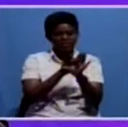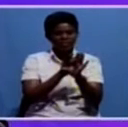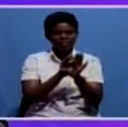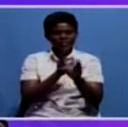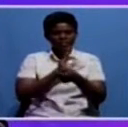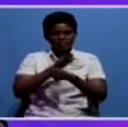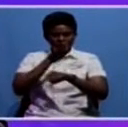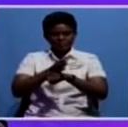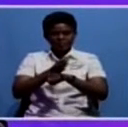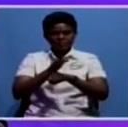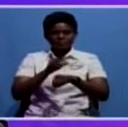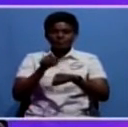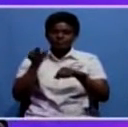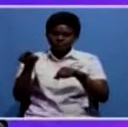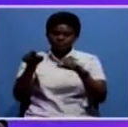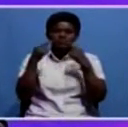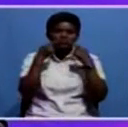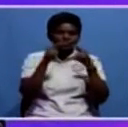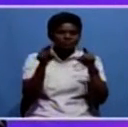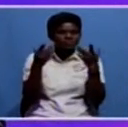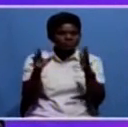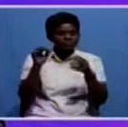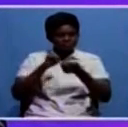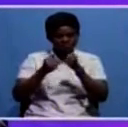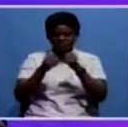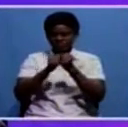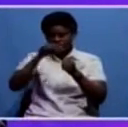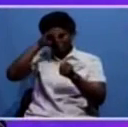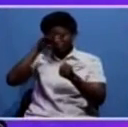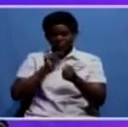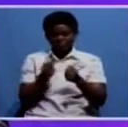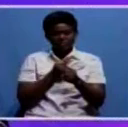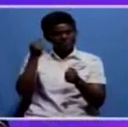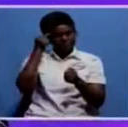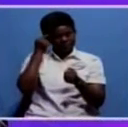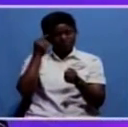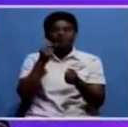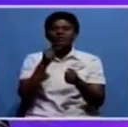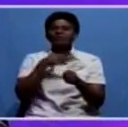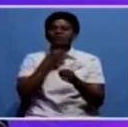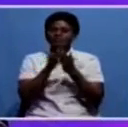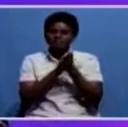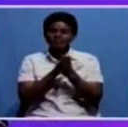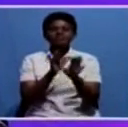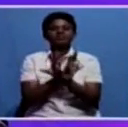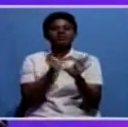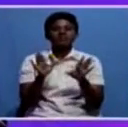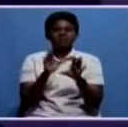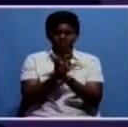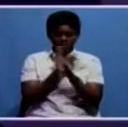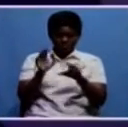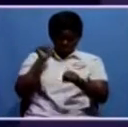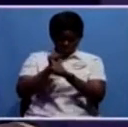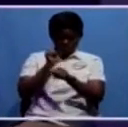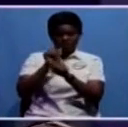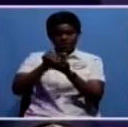the liquidation was announced. So as government, our interest is for the Zambians. There are Zambians who work there. It might